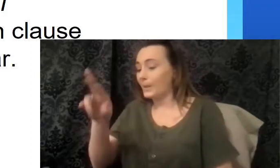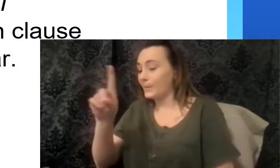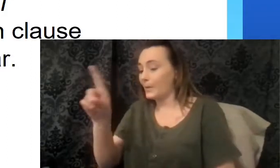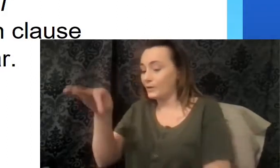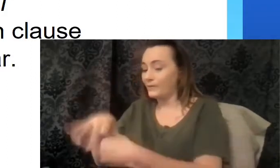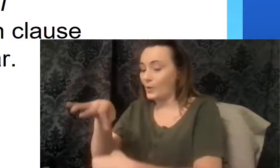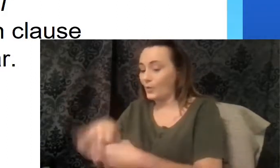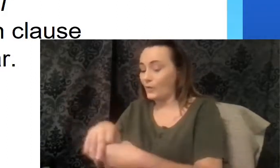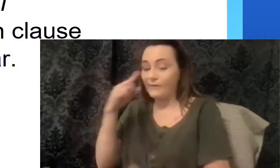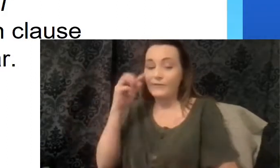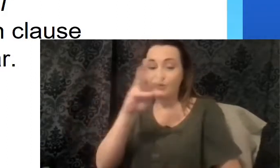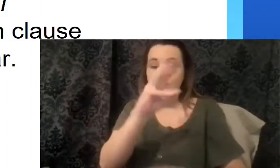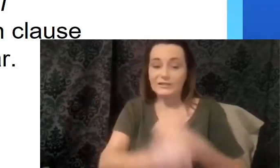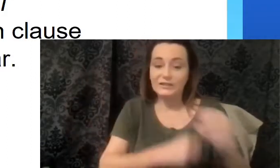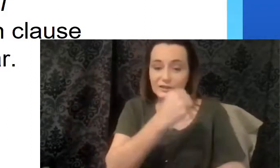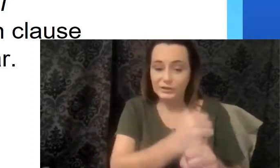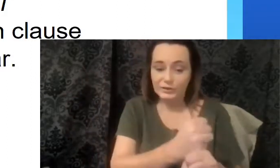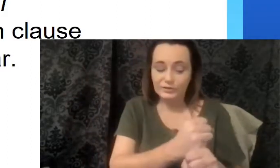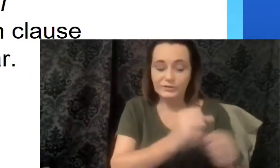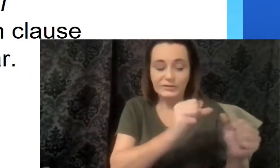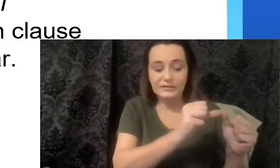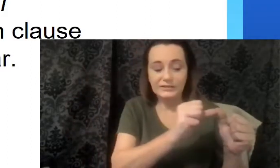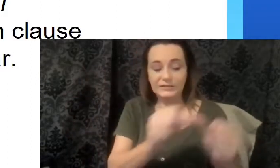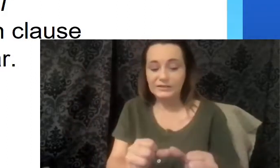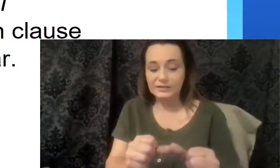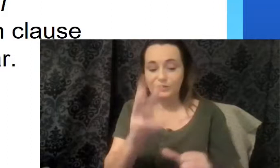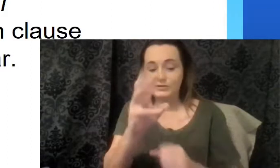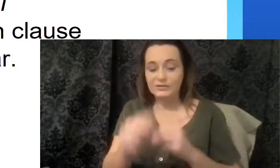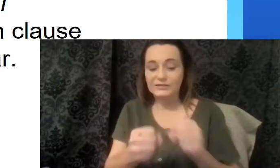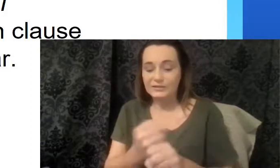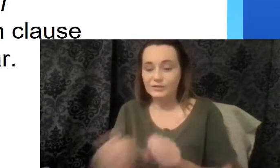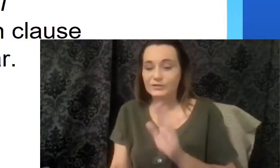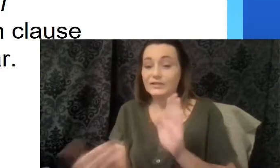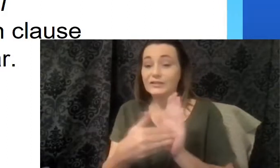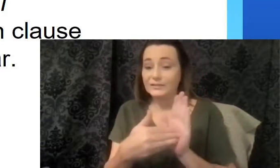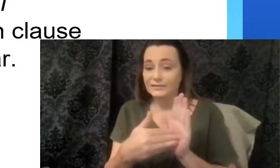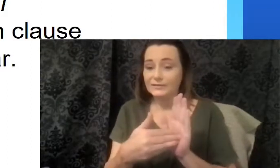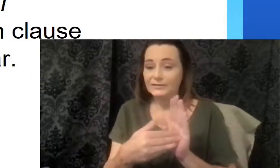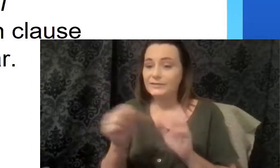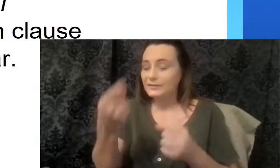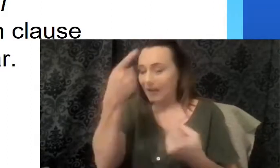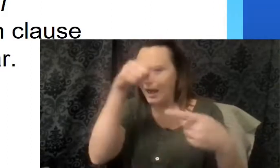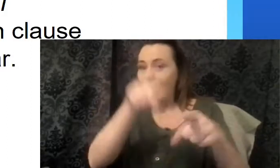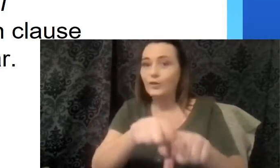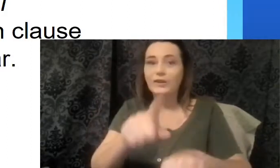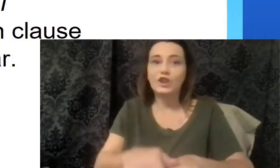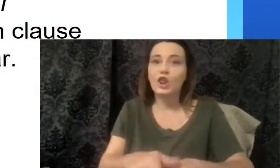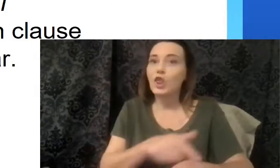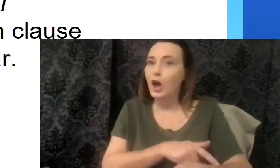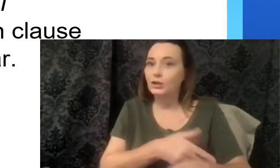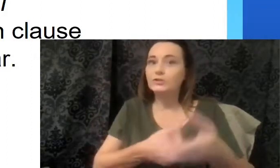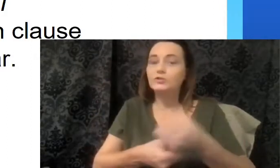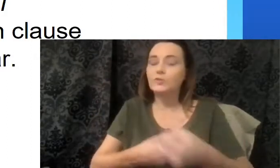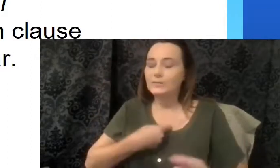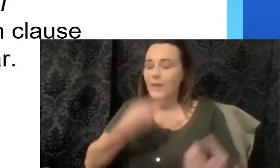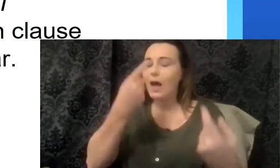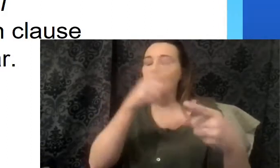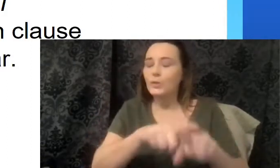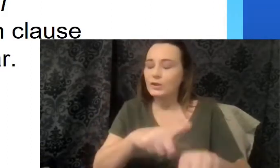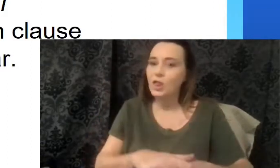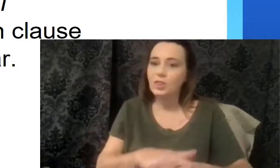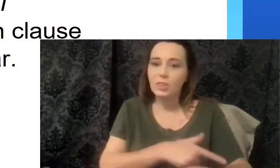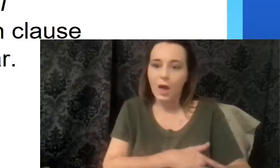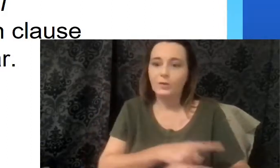6-year term, and you can serve 2 6-year terms. And yes, I agree with you. It is long. Trust me, I'm finding it long. But the thing